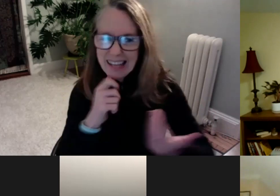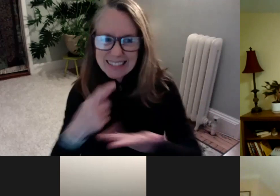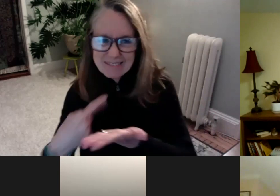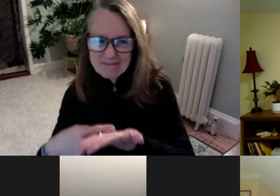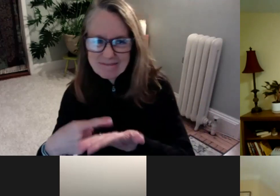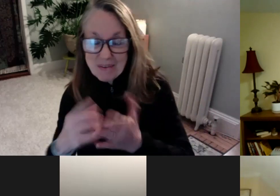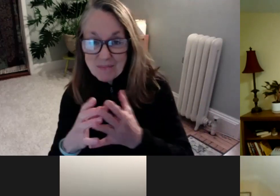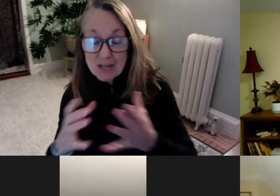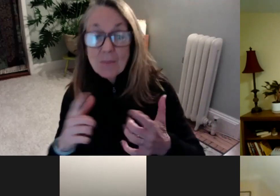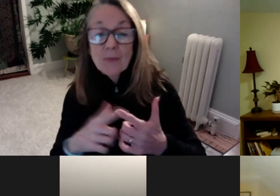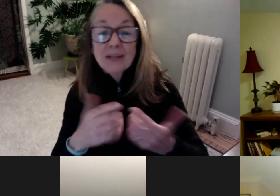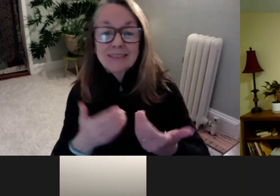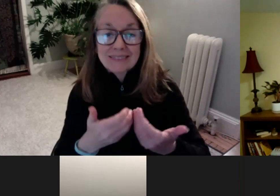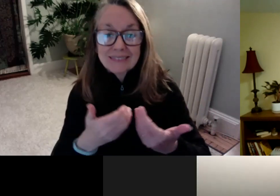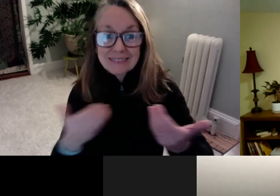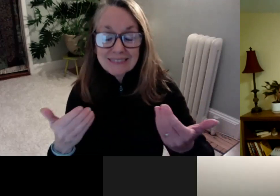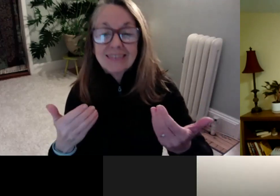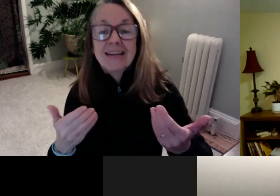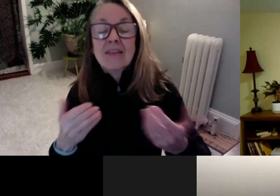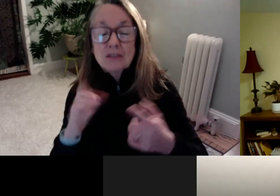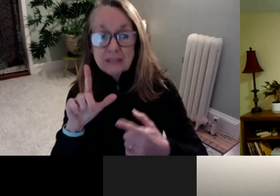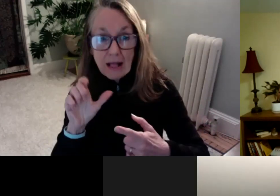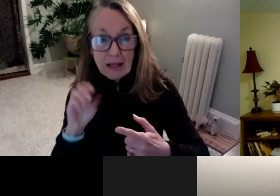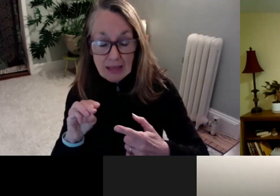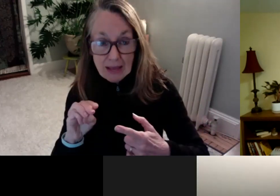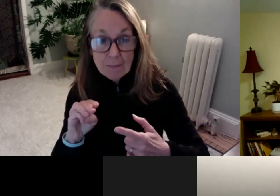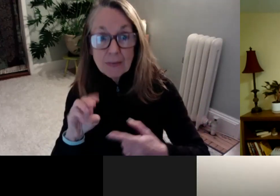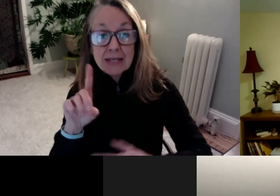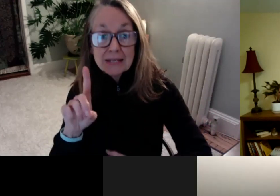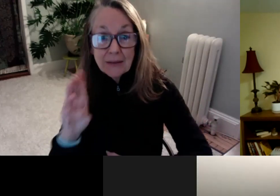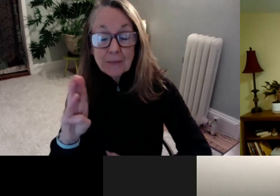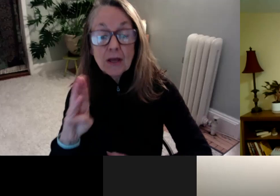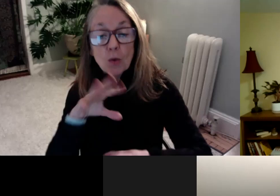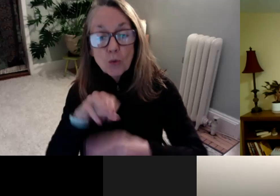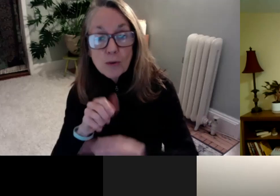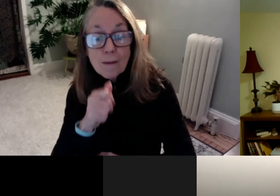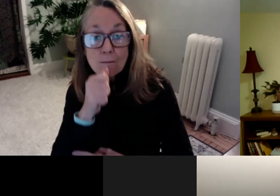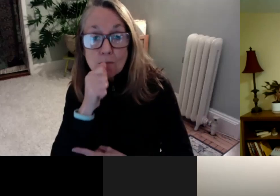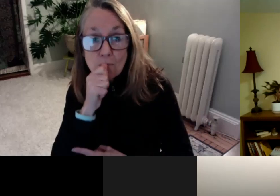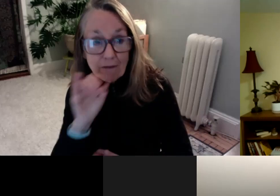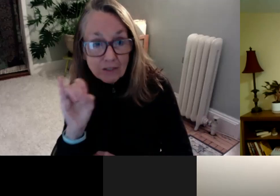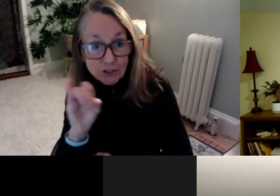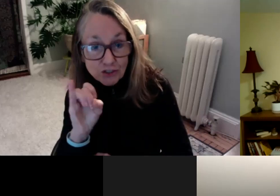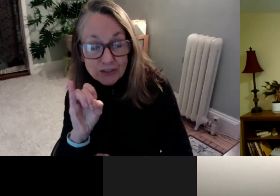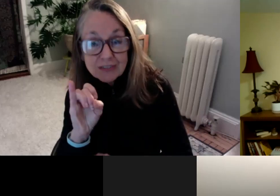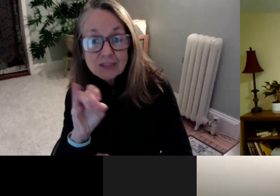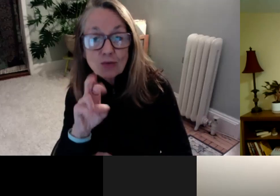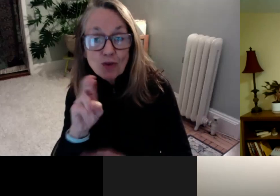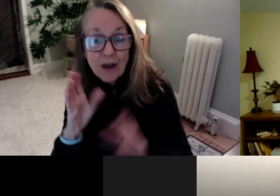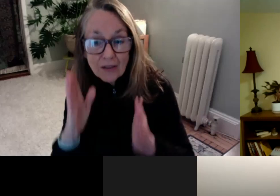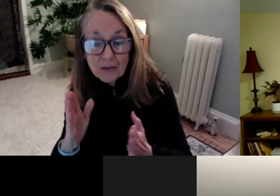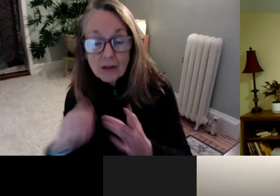an all-payer claims database that would include privately insured Rhode Islanders as well